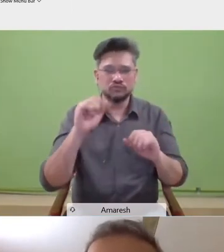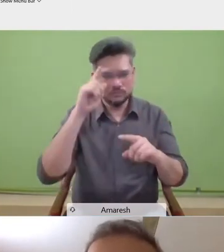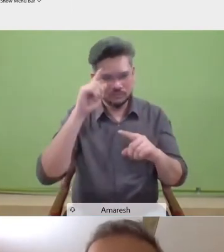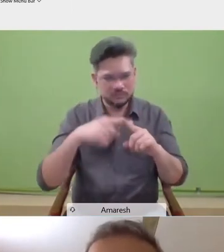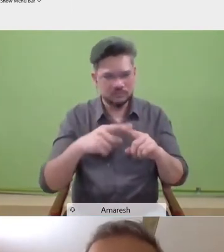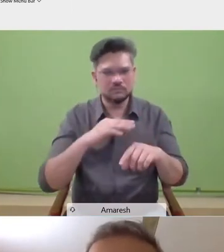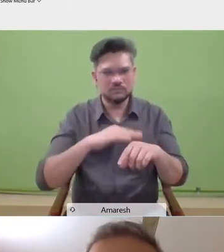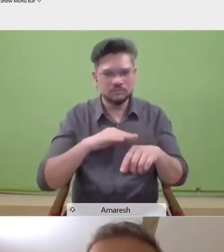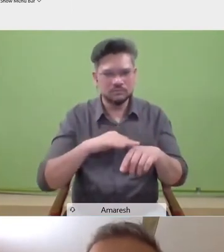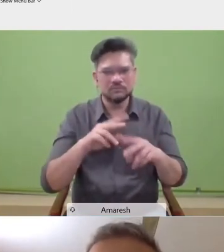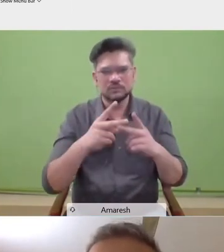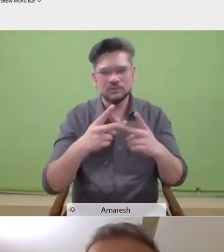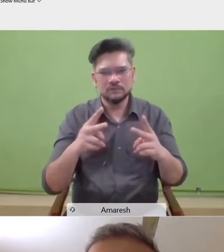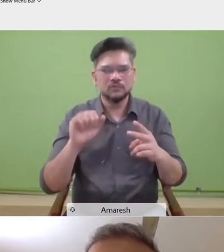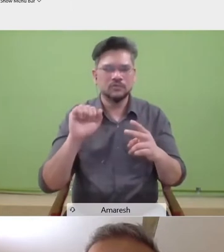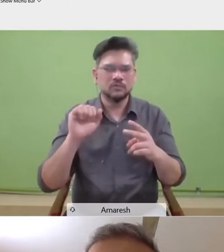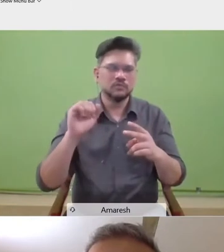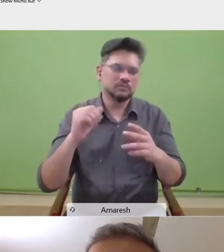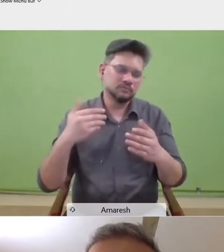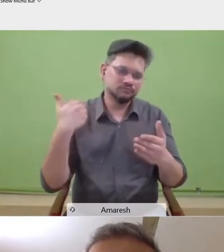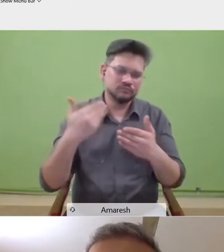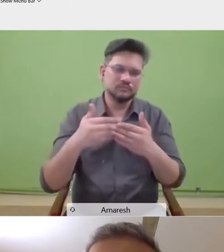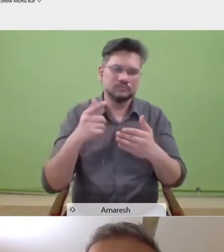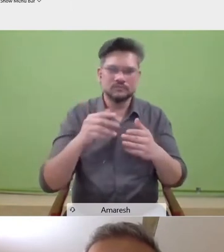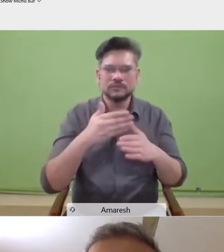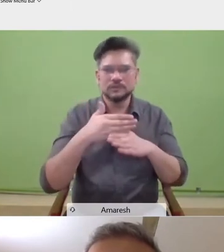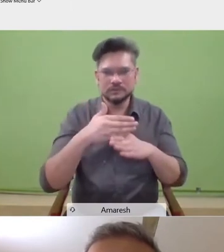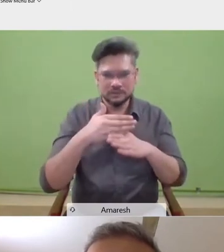linguistics and disability studies